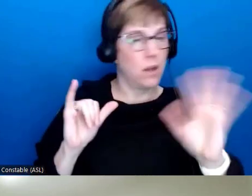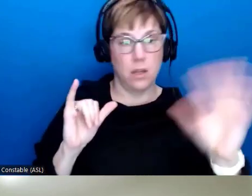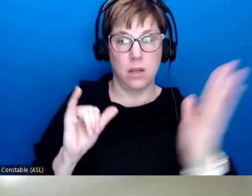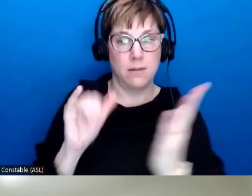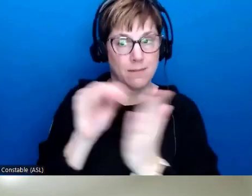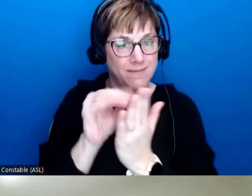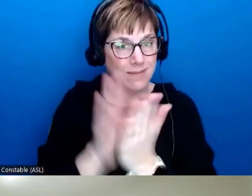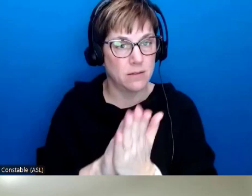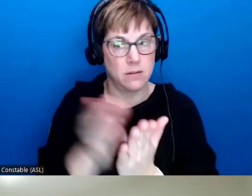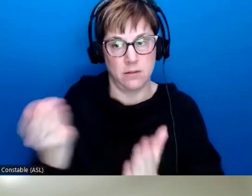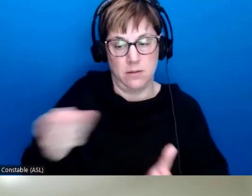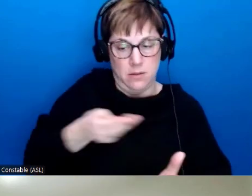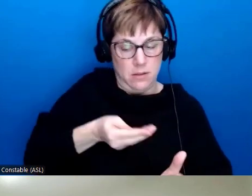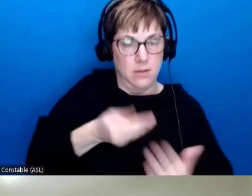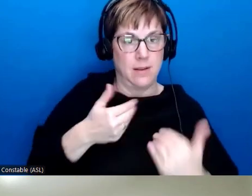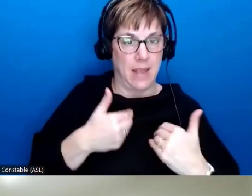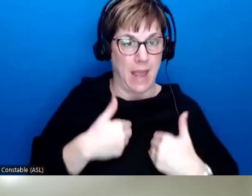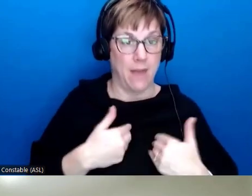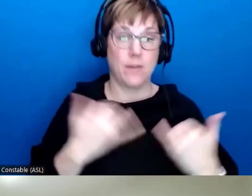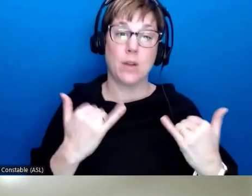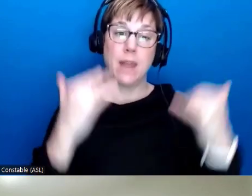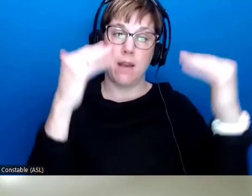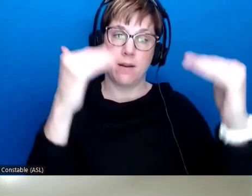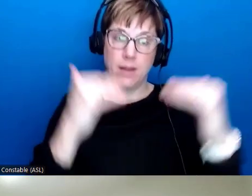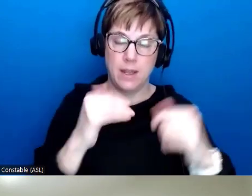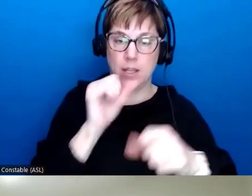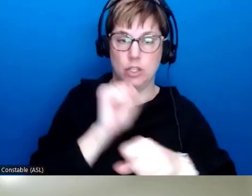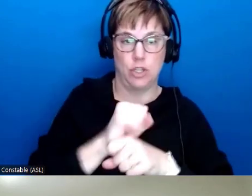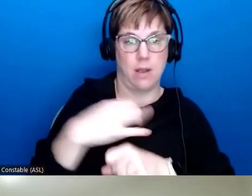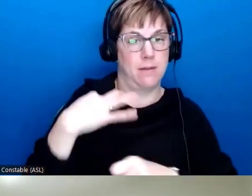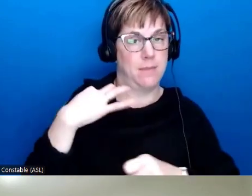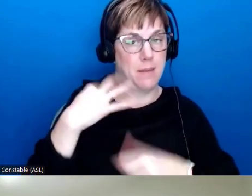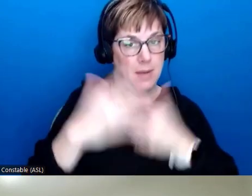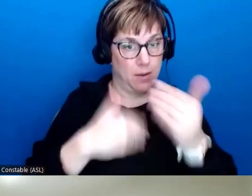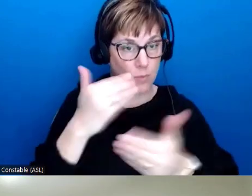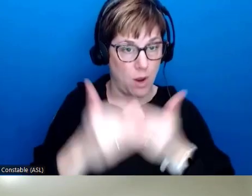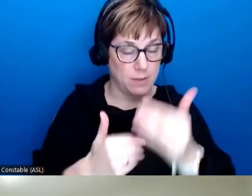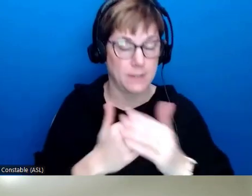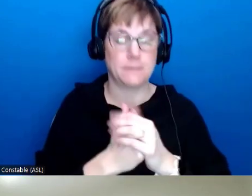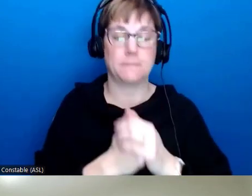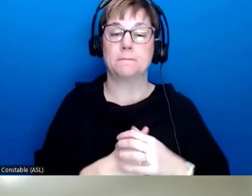job application process. So we're getting further into the